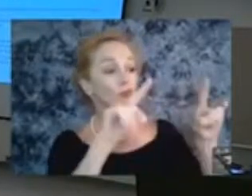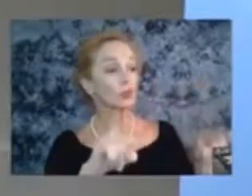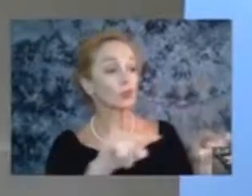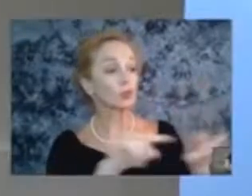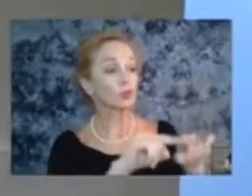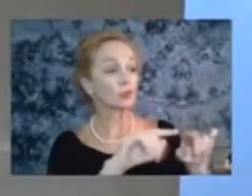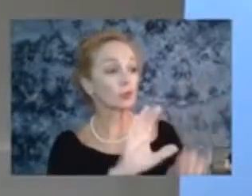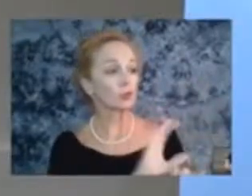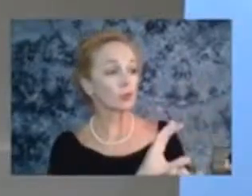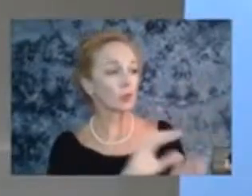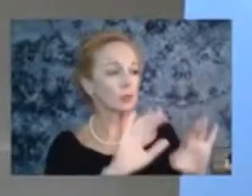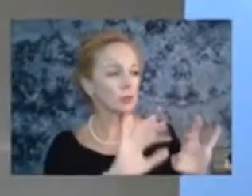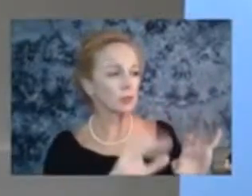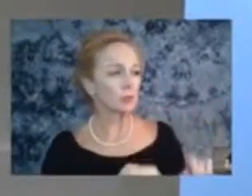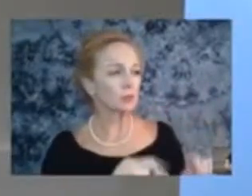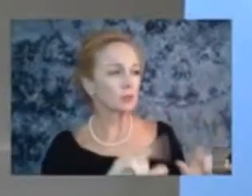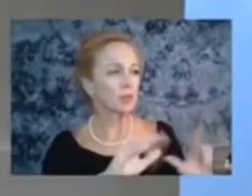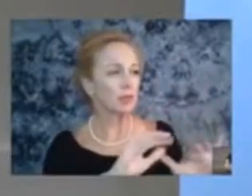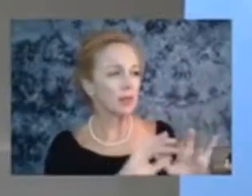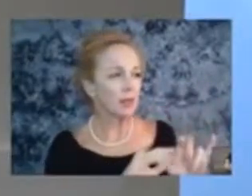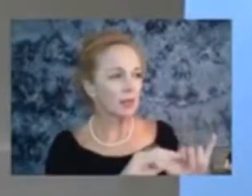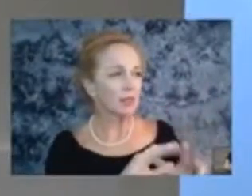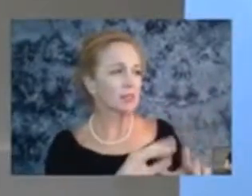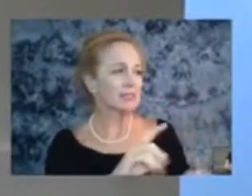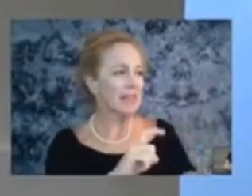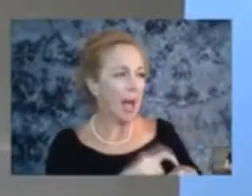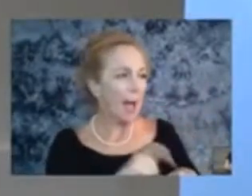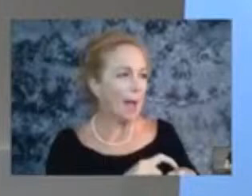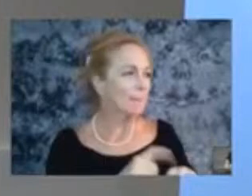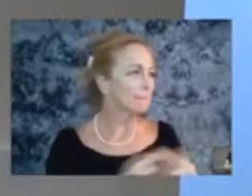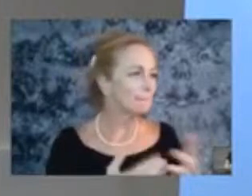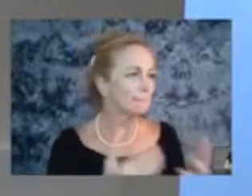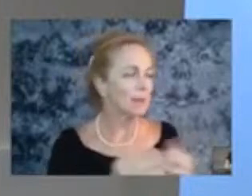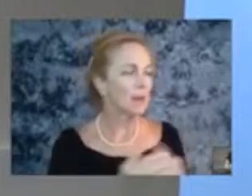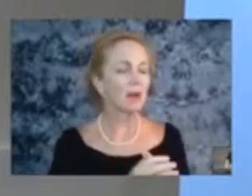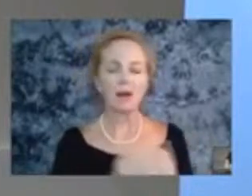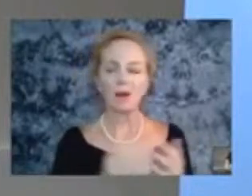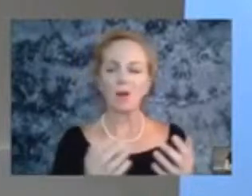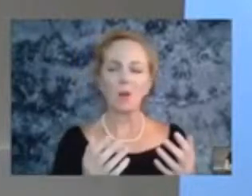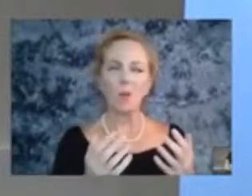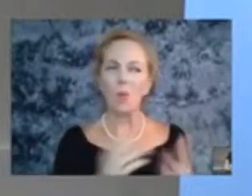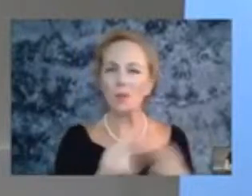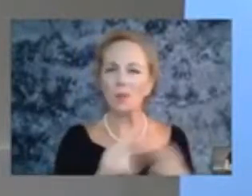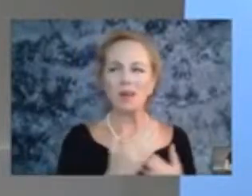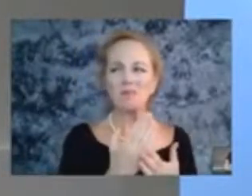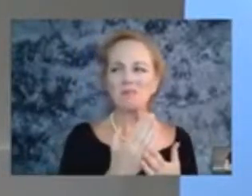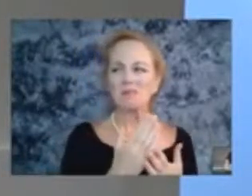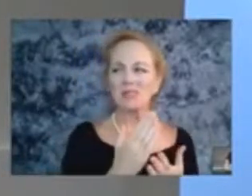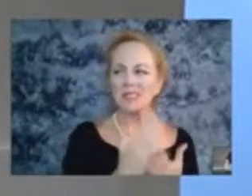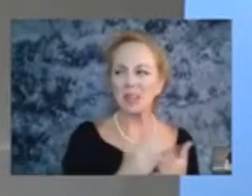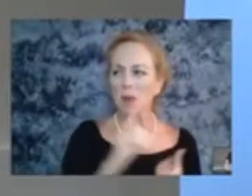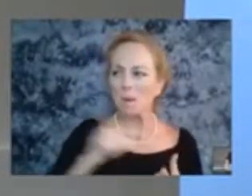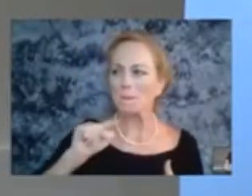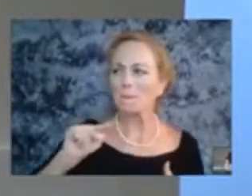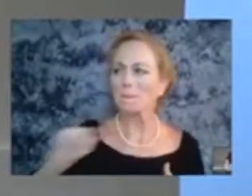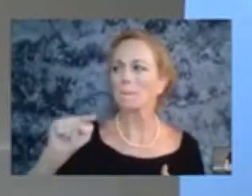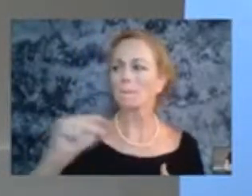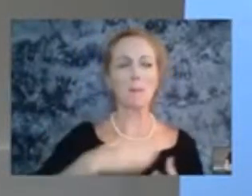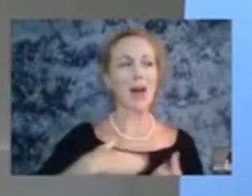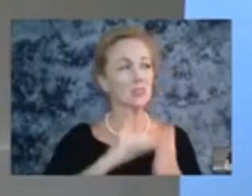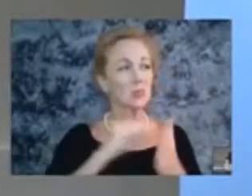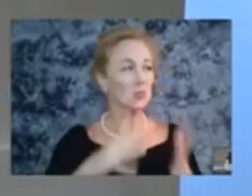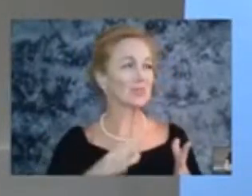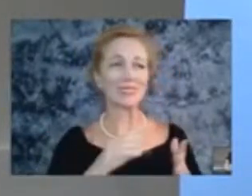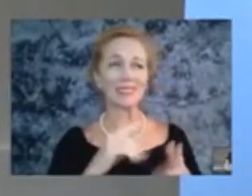What adjustments are being planned for the students in my community that have had continuing connectivity challenges and have not